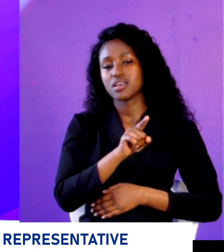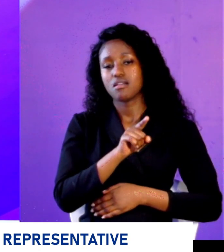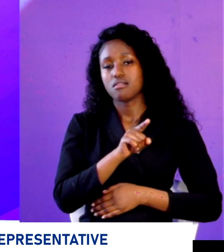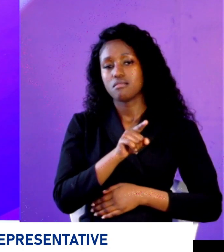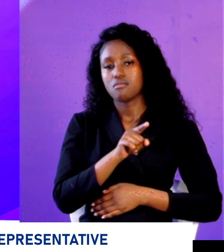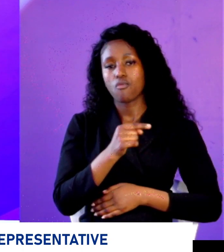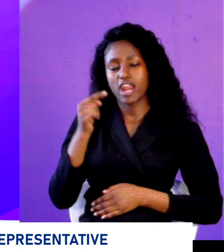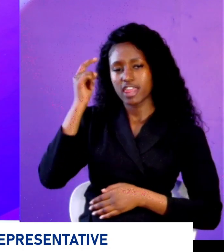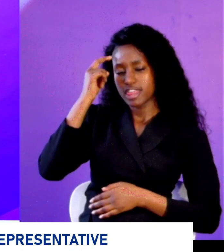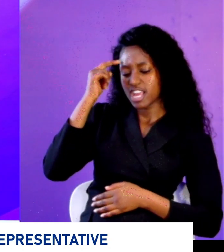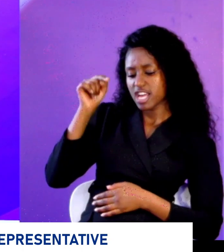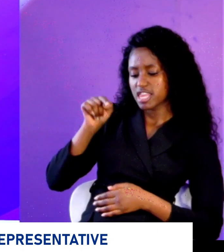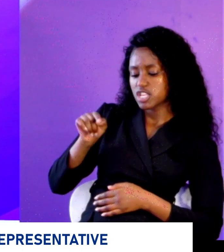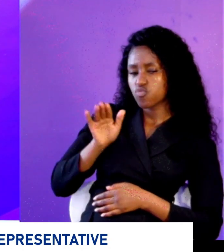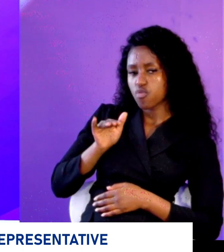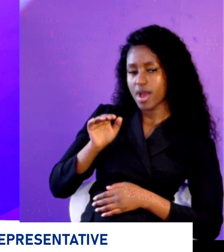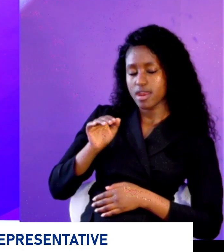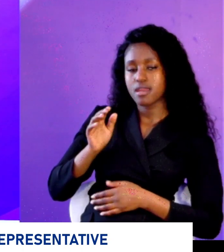as sustained